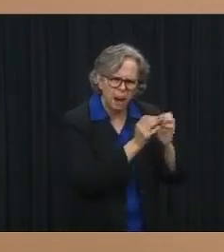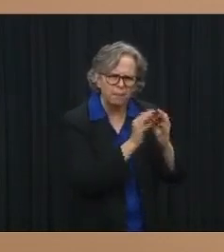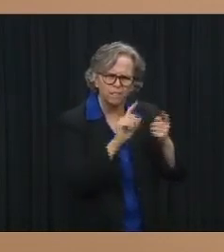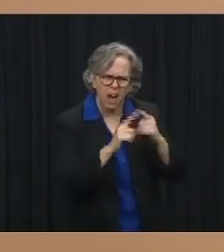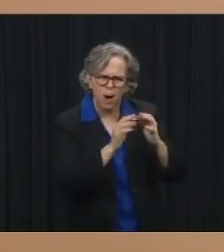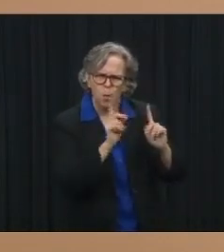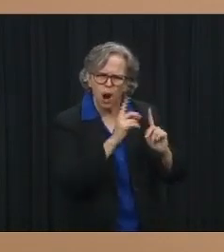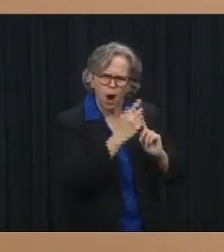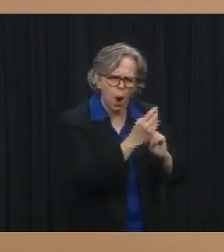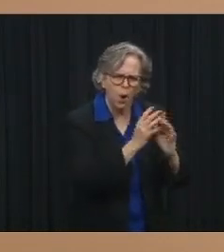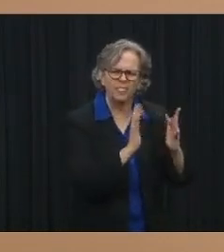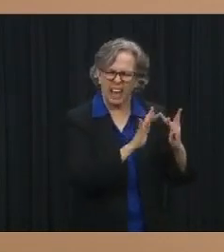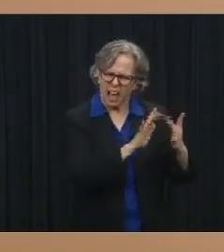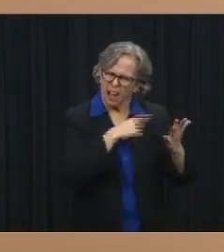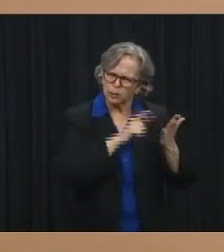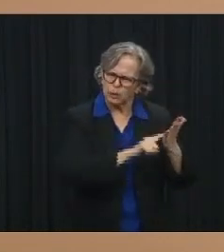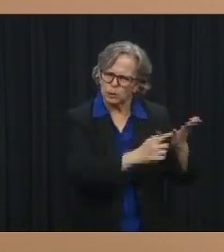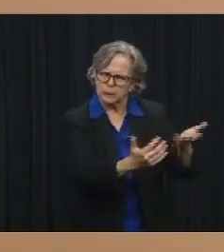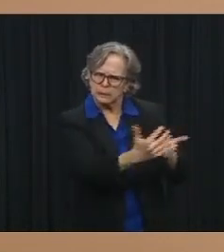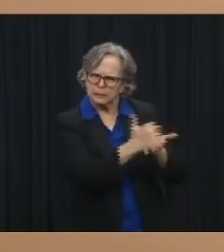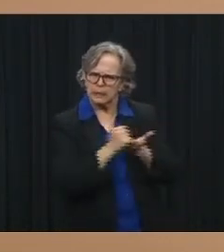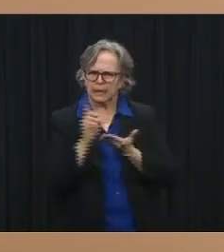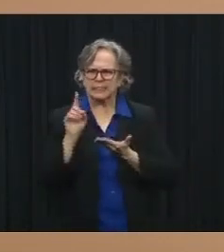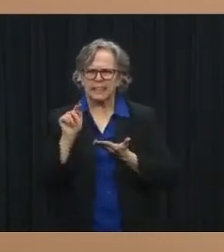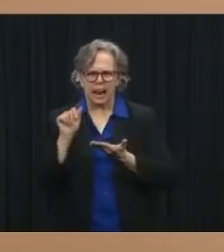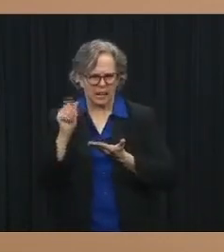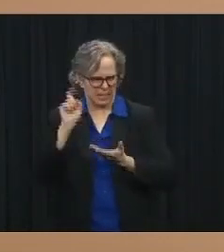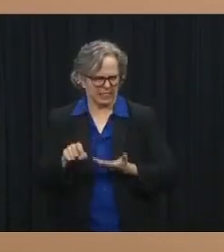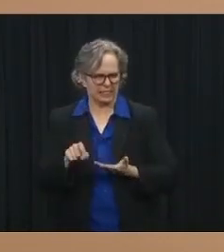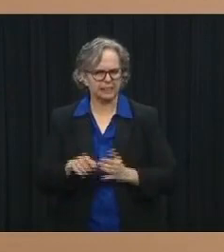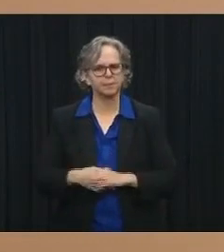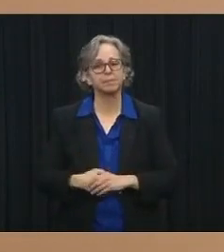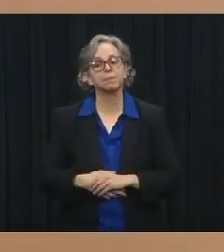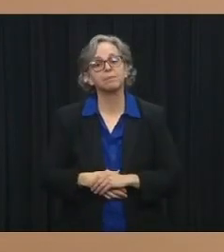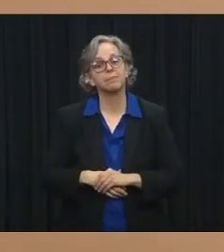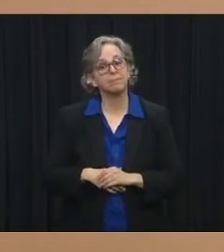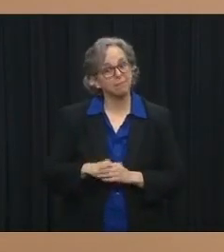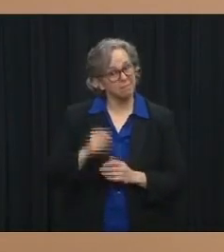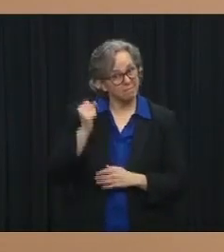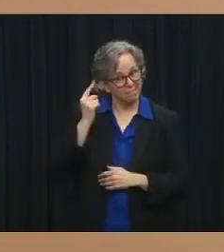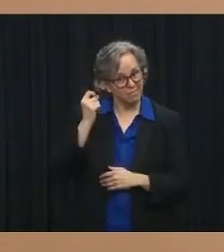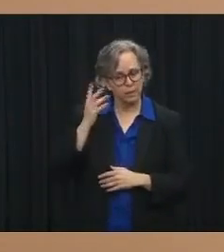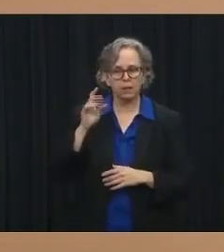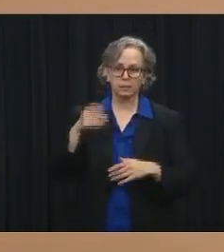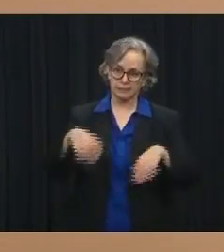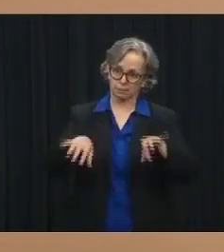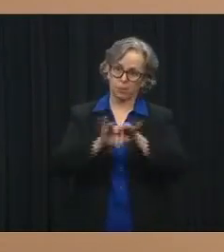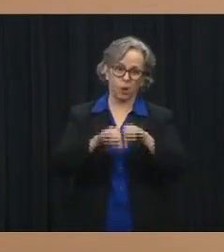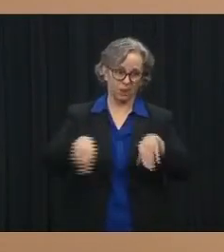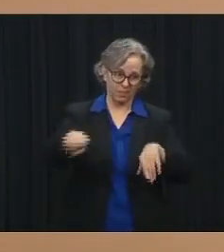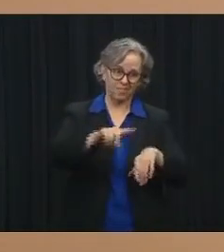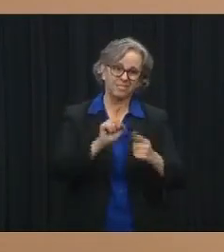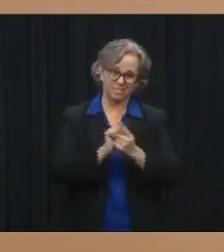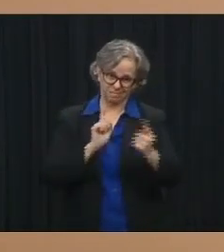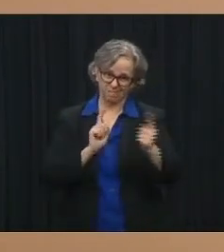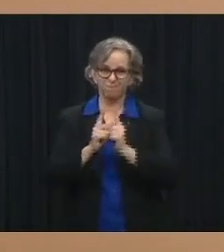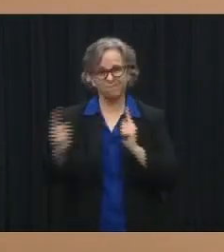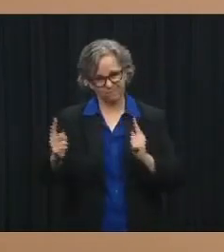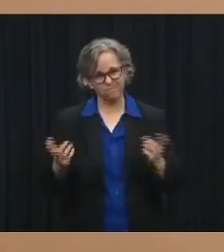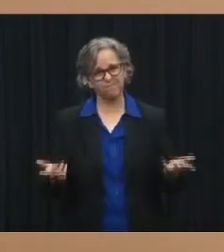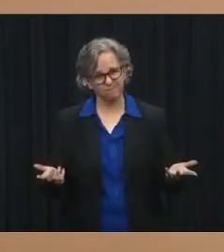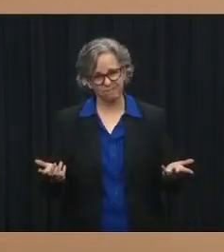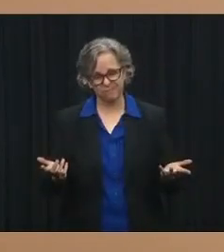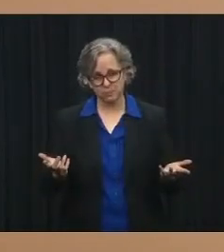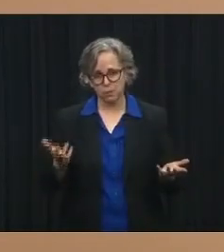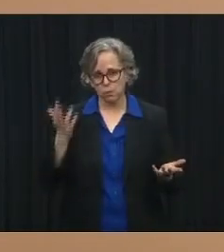that you're hearing about that is going on, which is really our stay-at-home order, is crucial in these next few